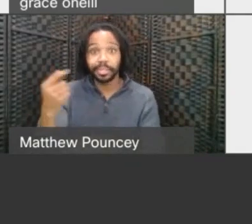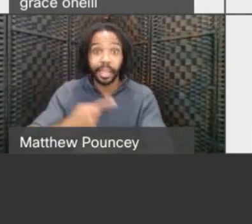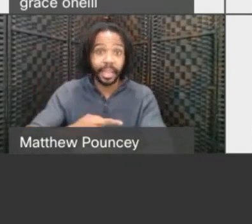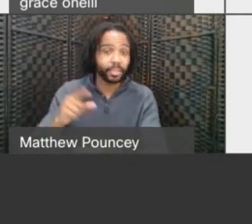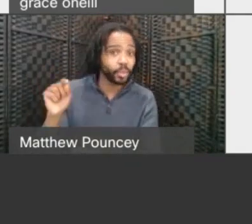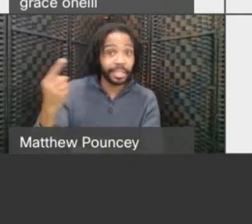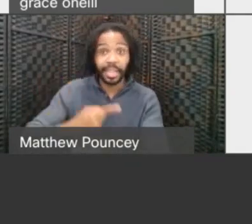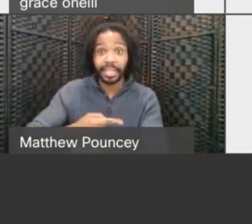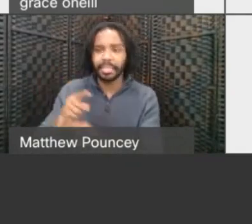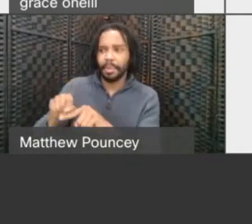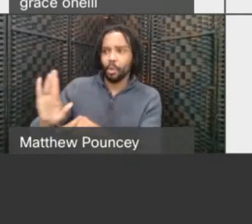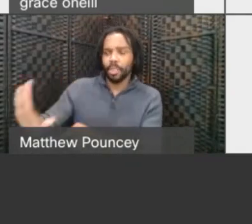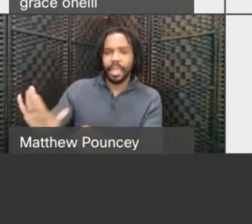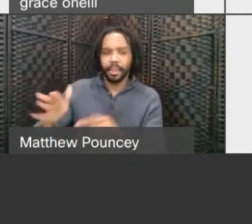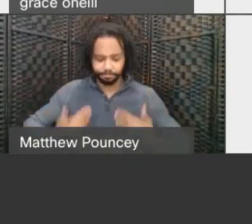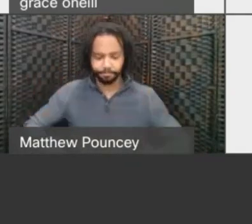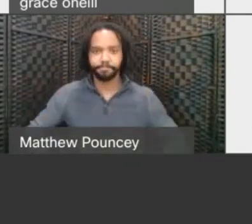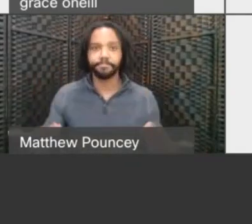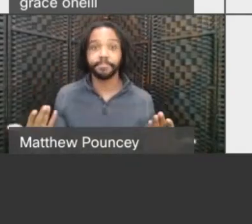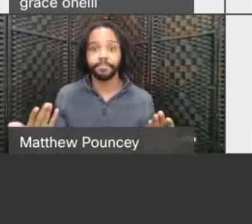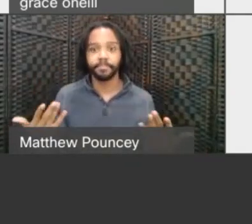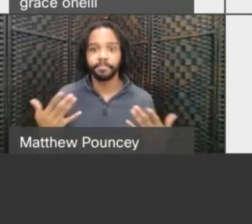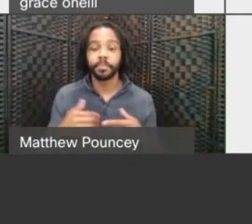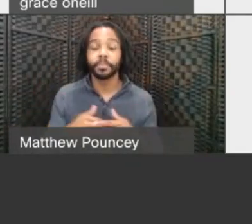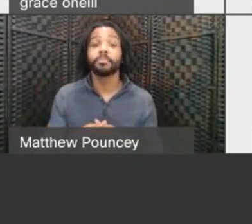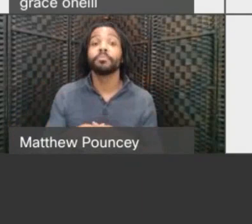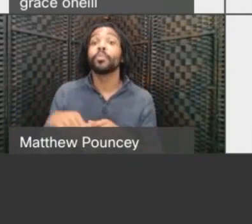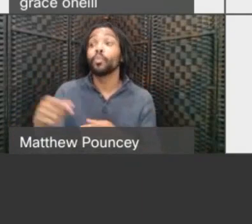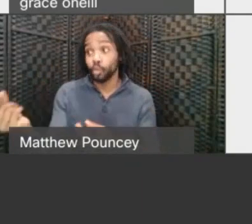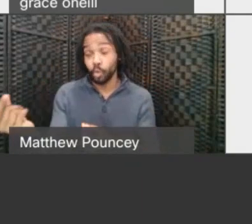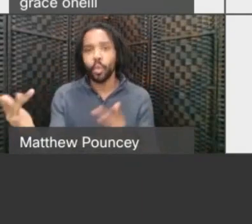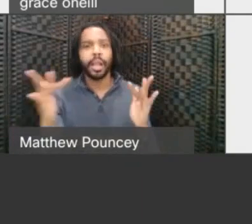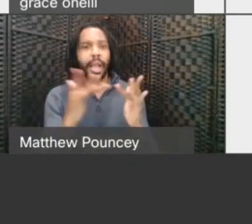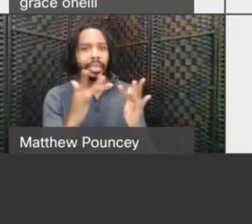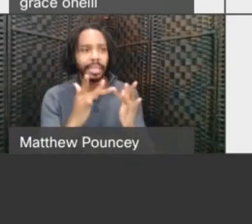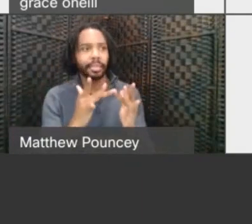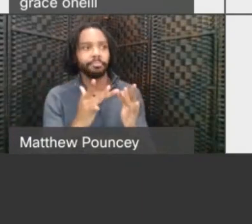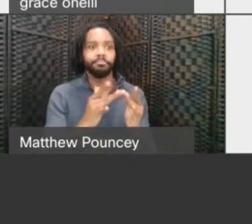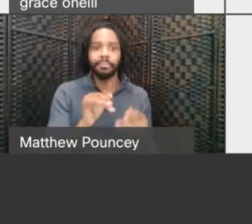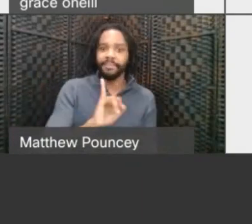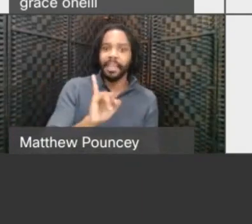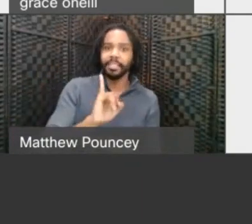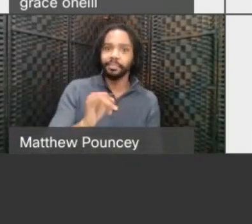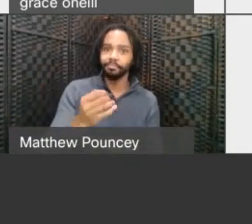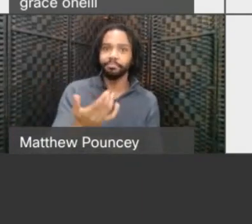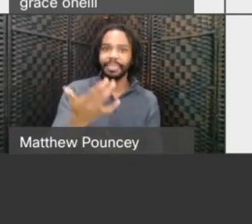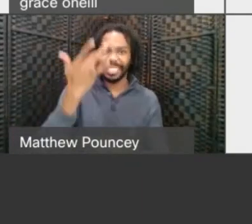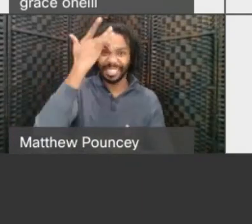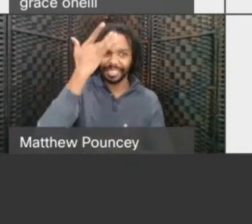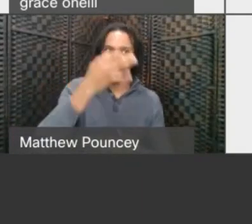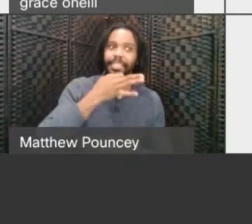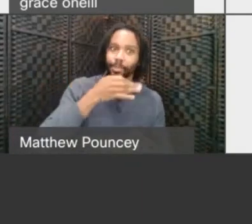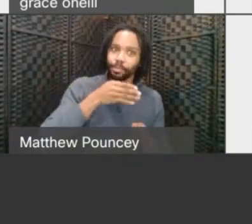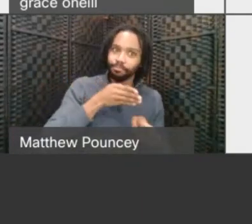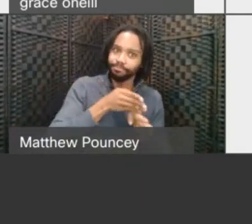immunocompromised, and they've consulted an infectious disease expert that suggests that a test-based strategy